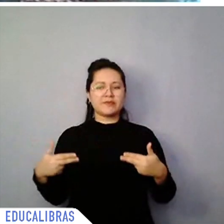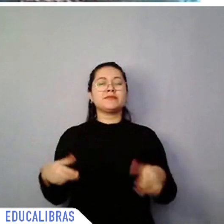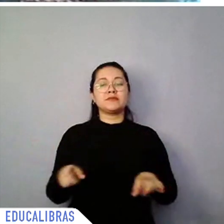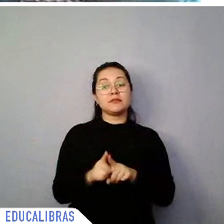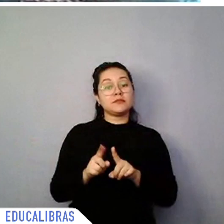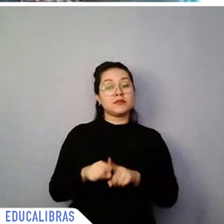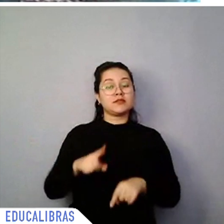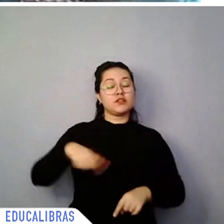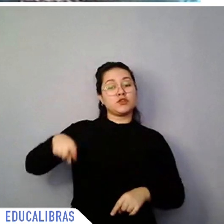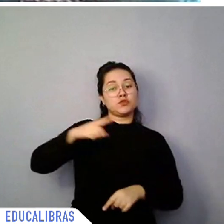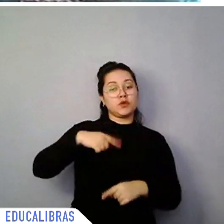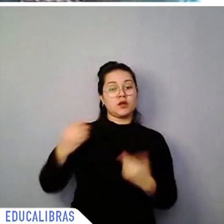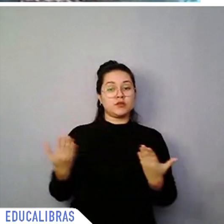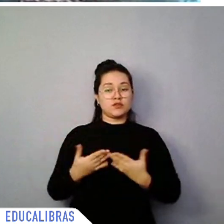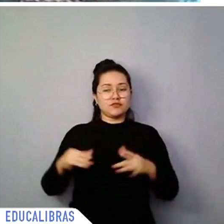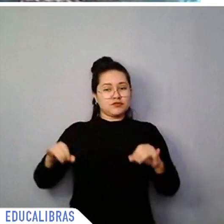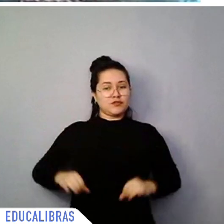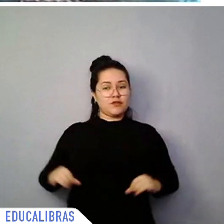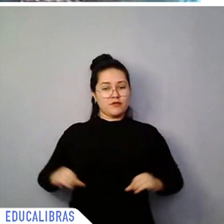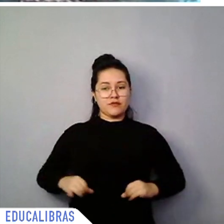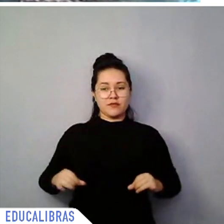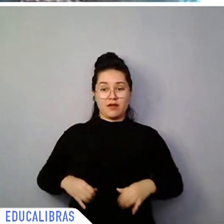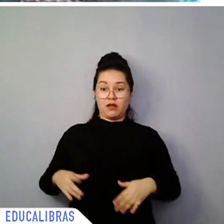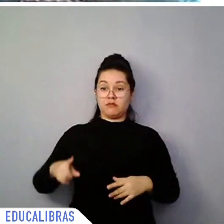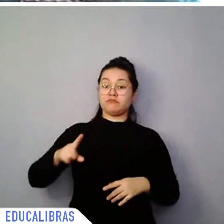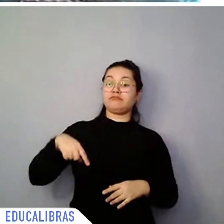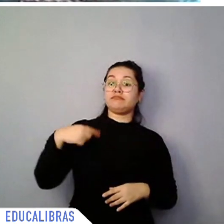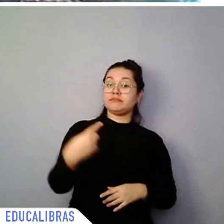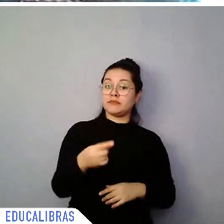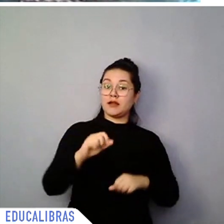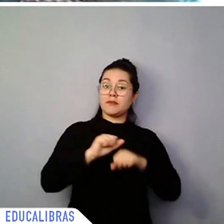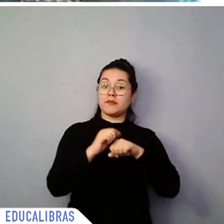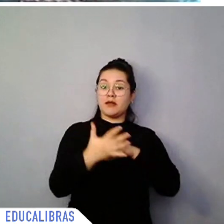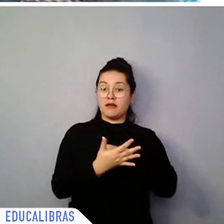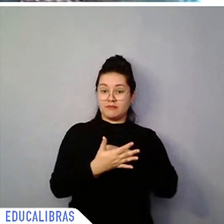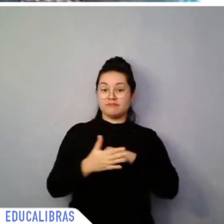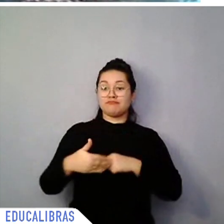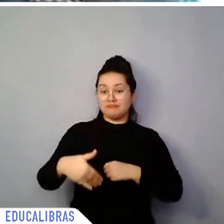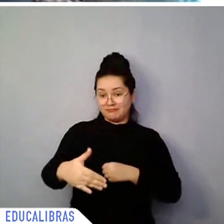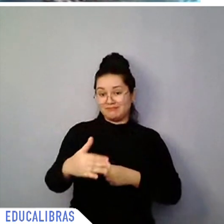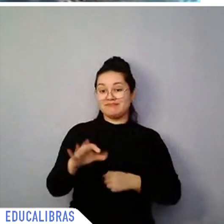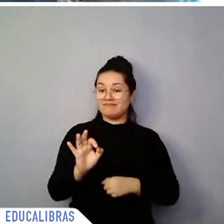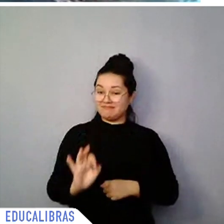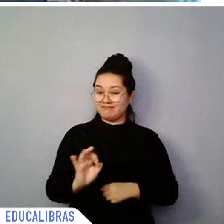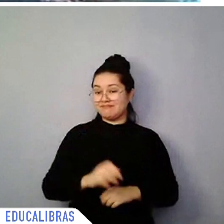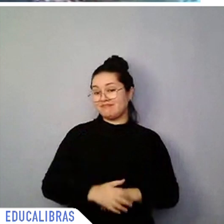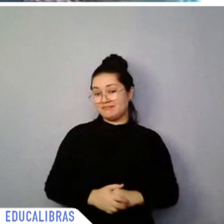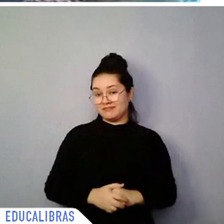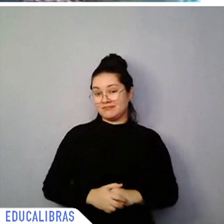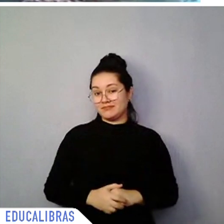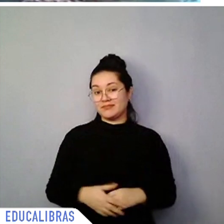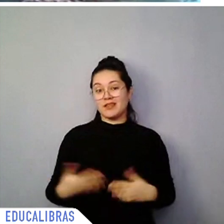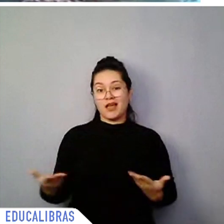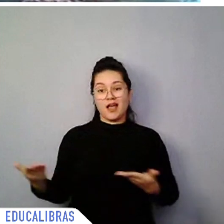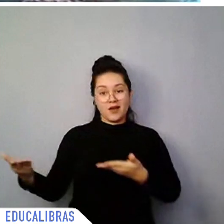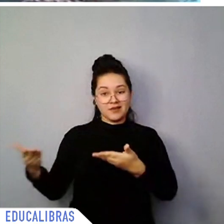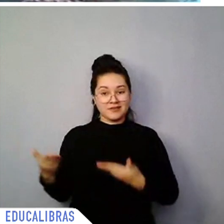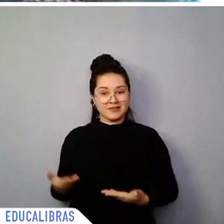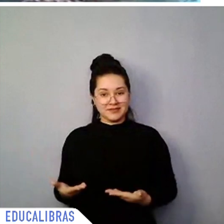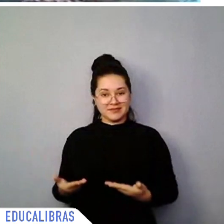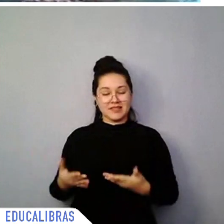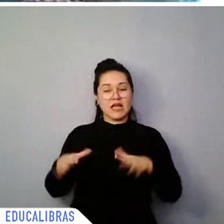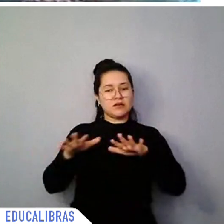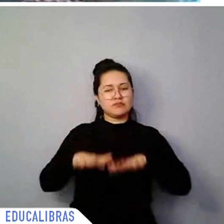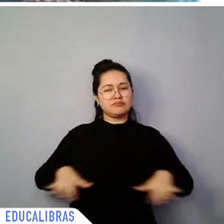COVID-19, and she works with another woman, and she's going to talk also about how you prepare so we